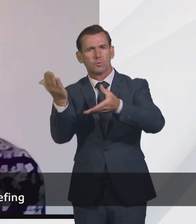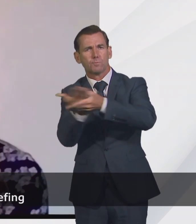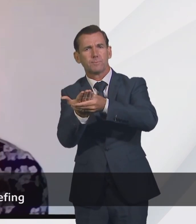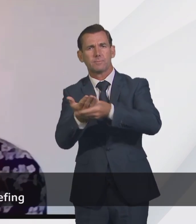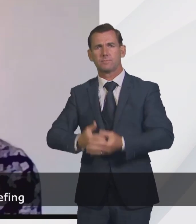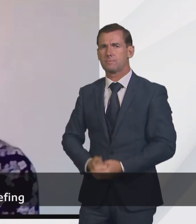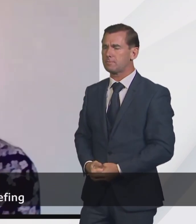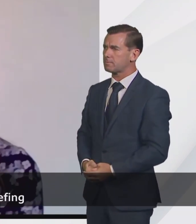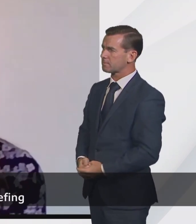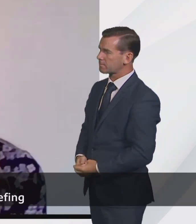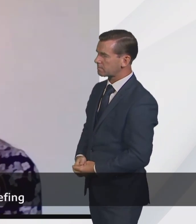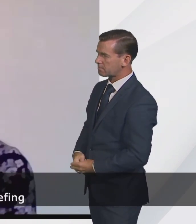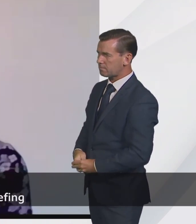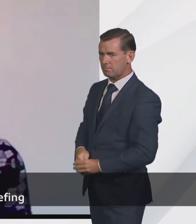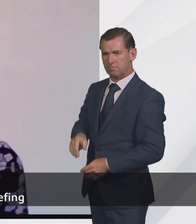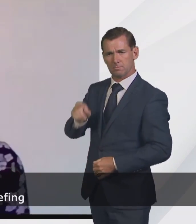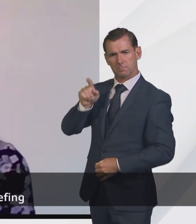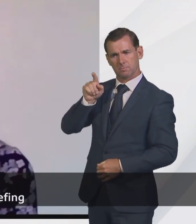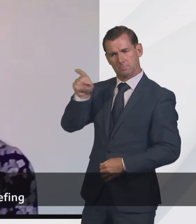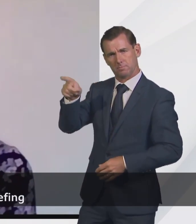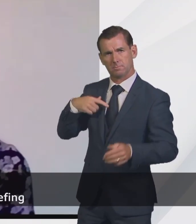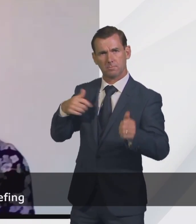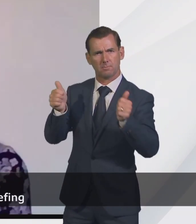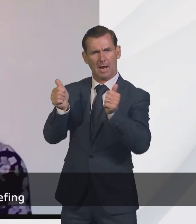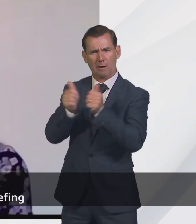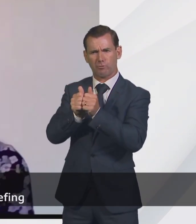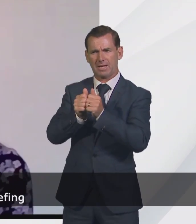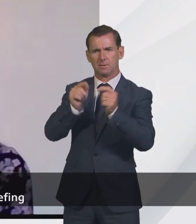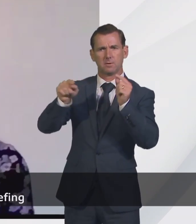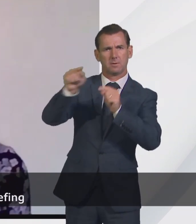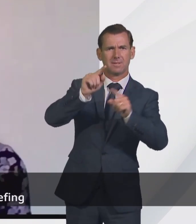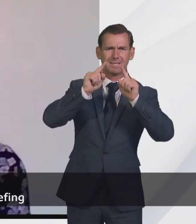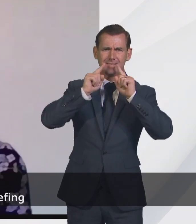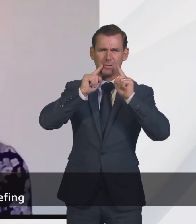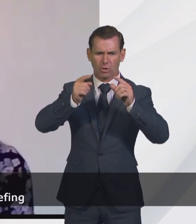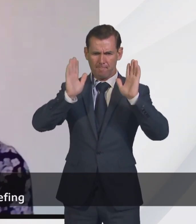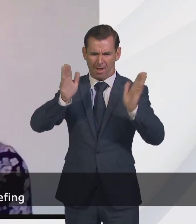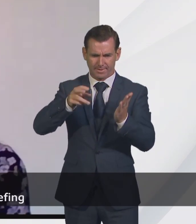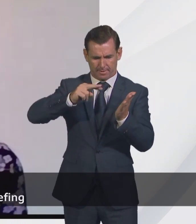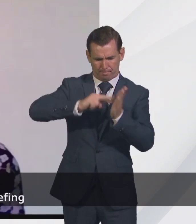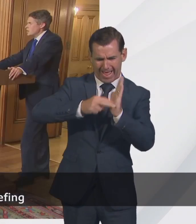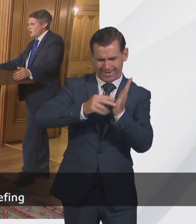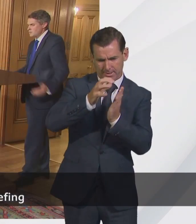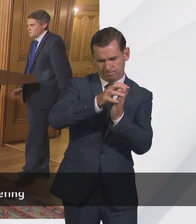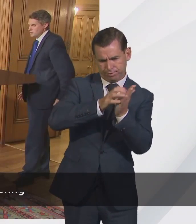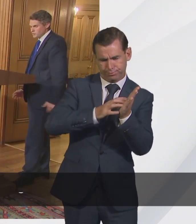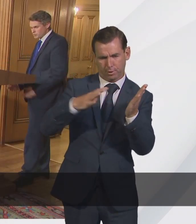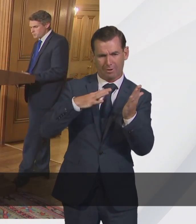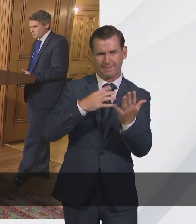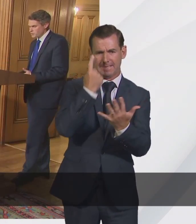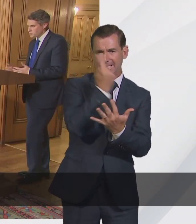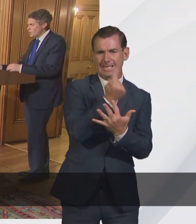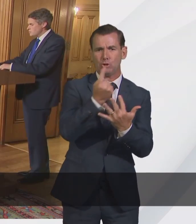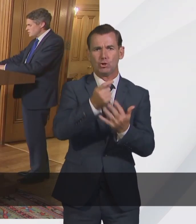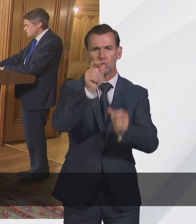and invite them into school so they can have some face-to-face time, understand their learning needs, and actually give them the support to be